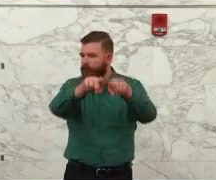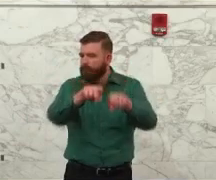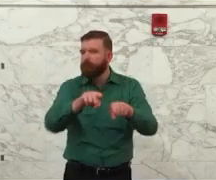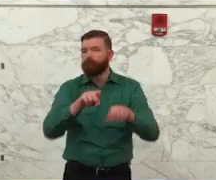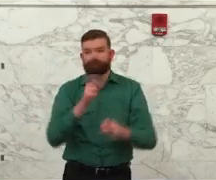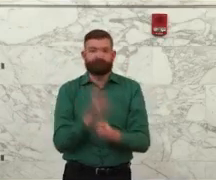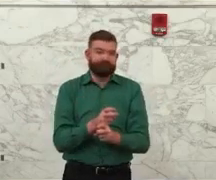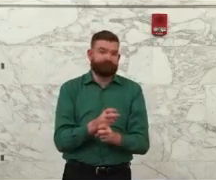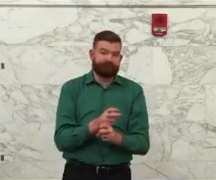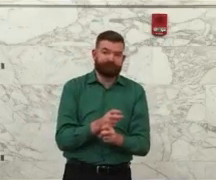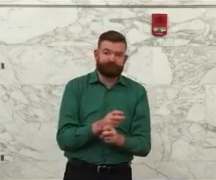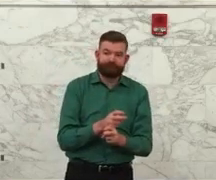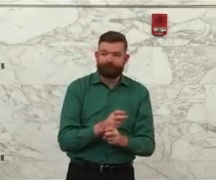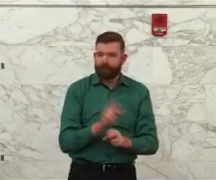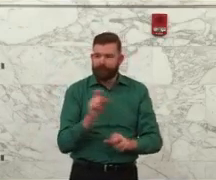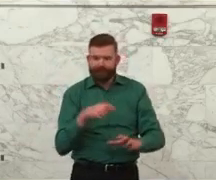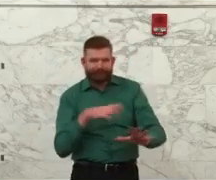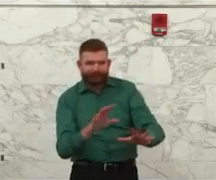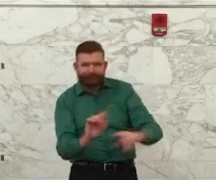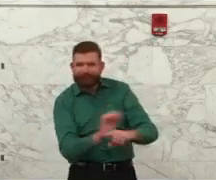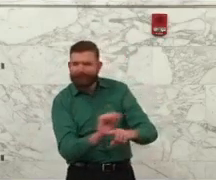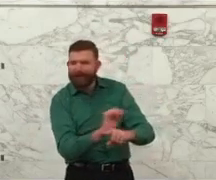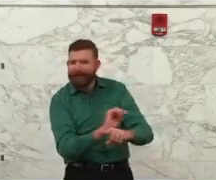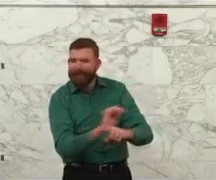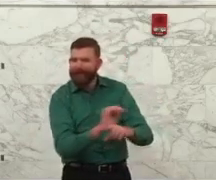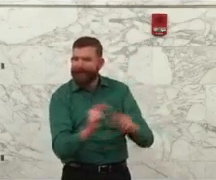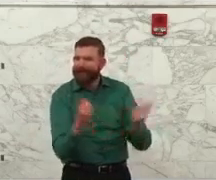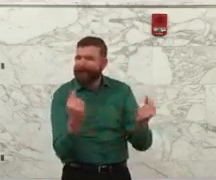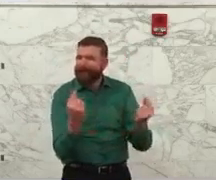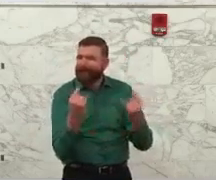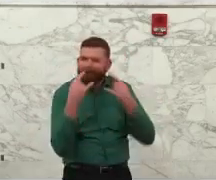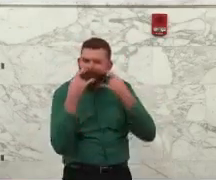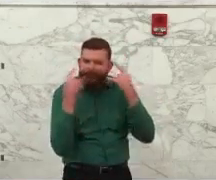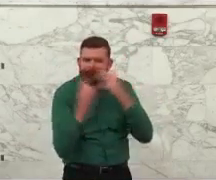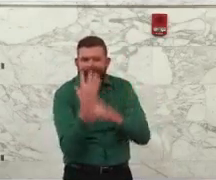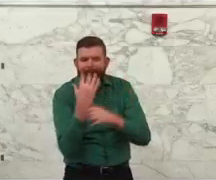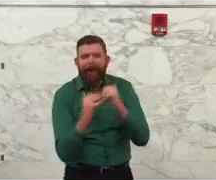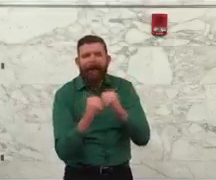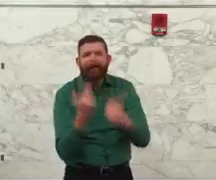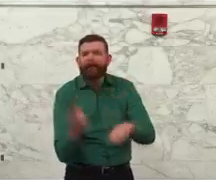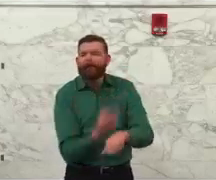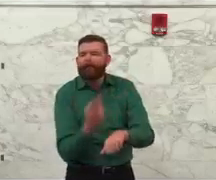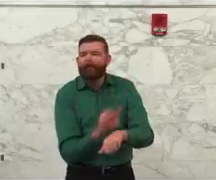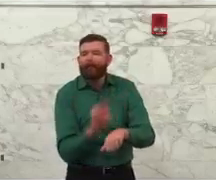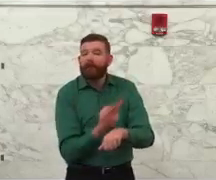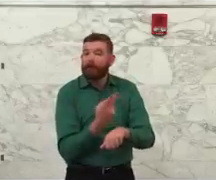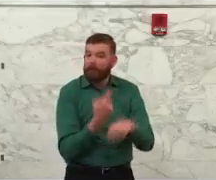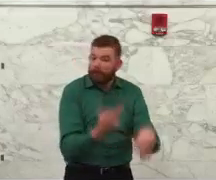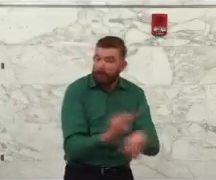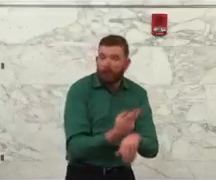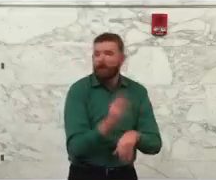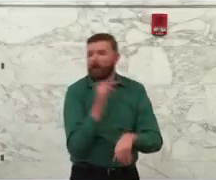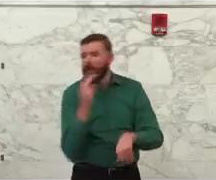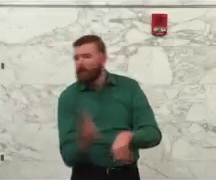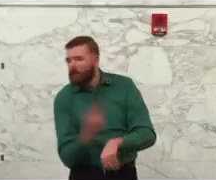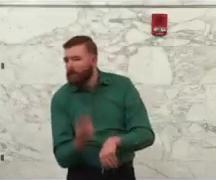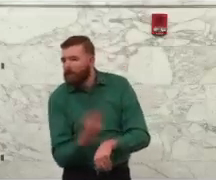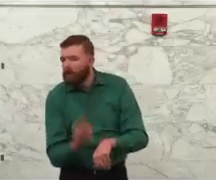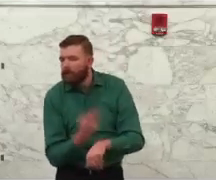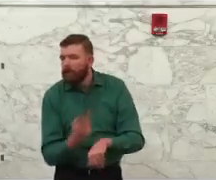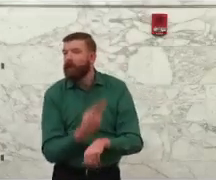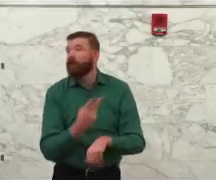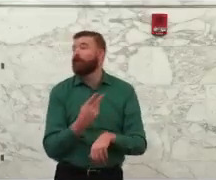PPE, were probably two of the top of the list. Is that fair to say, Judy? Absolutely. The issue of masks has come up repeatedly. The CDC has put out some